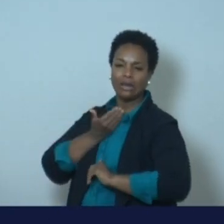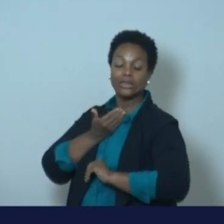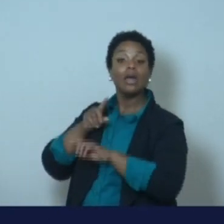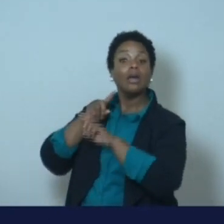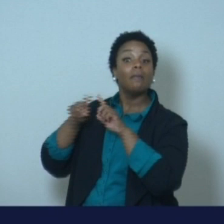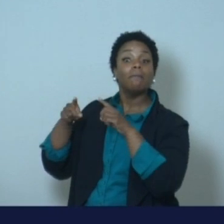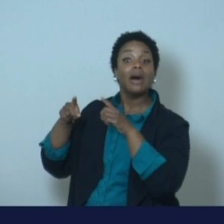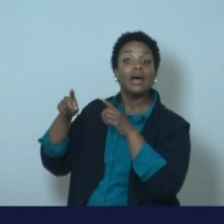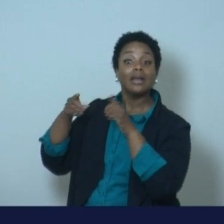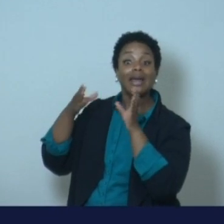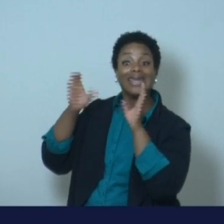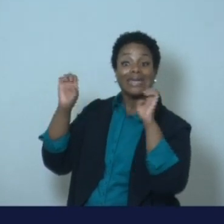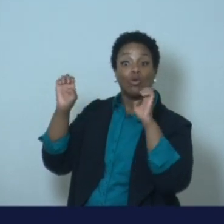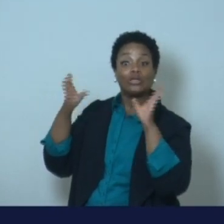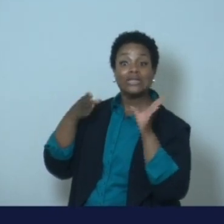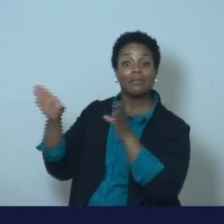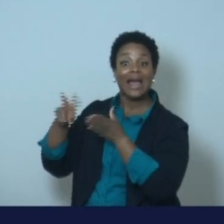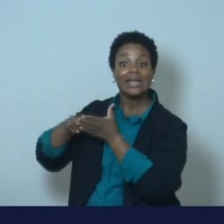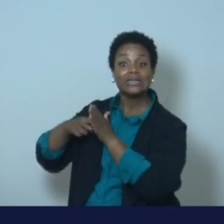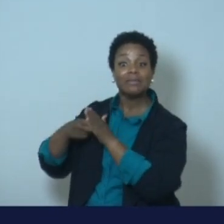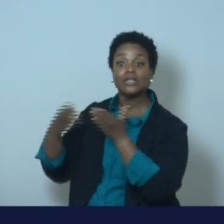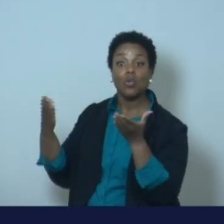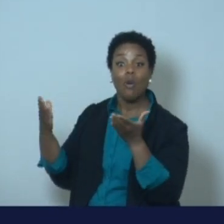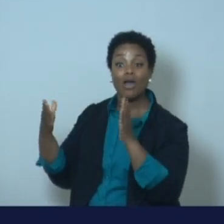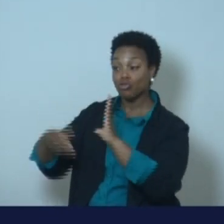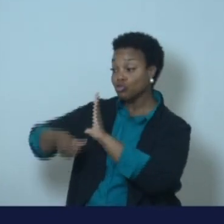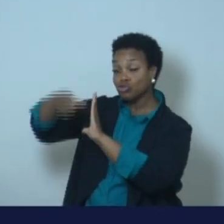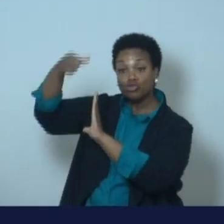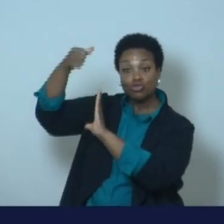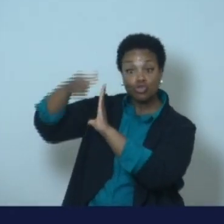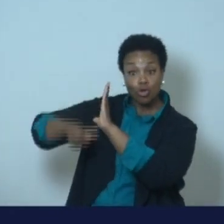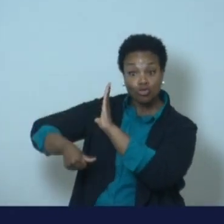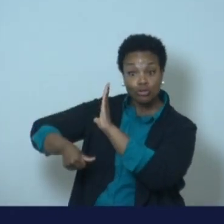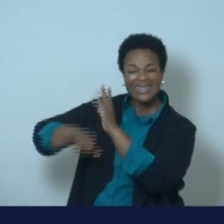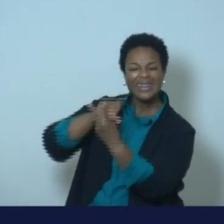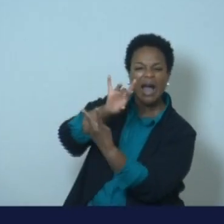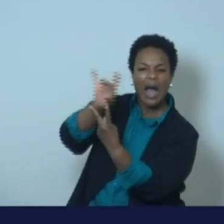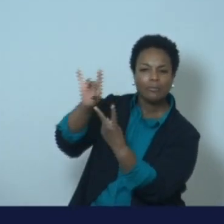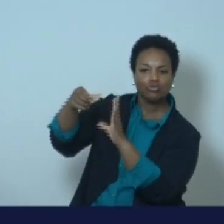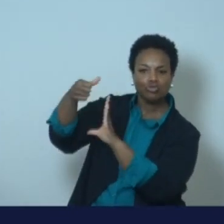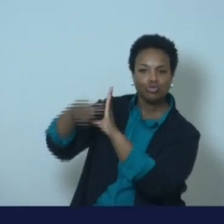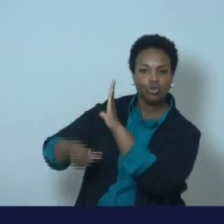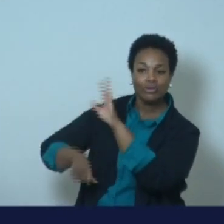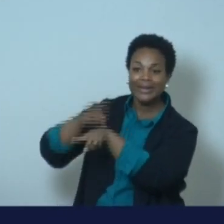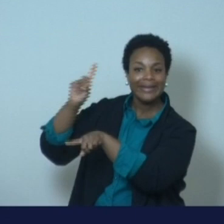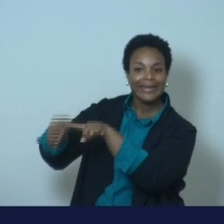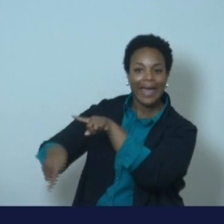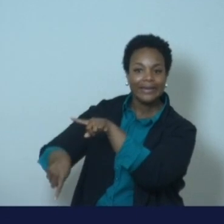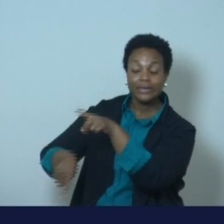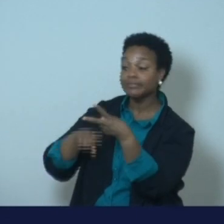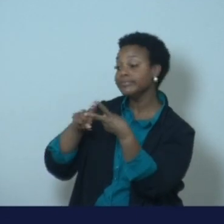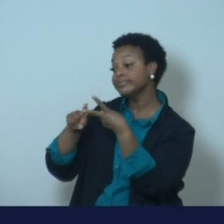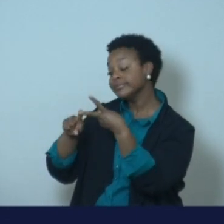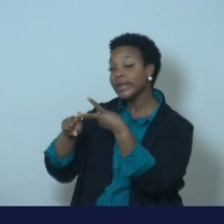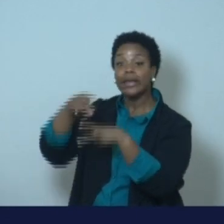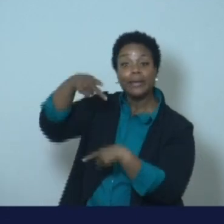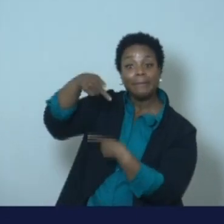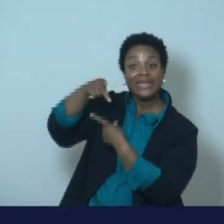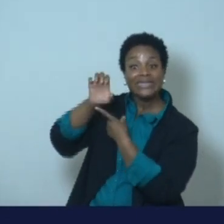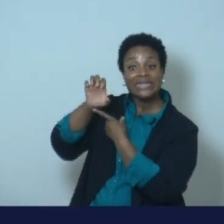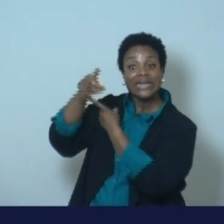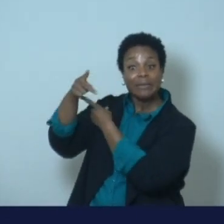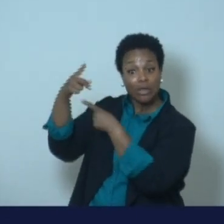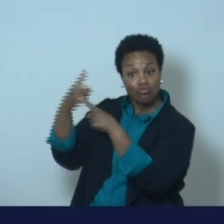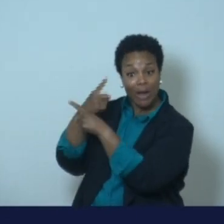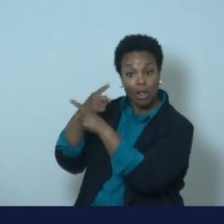can't do elective procedures, you can't see patients like you were normally, and of course we've opened that up in New Mexico, and